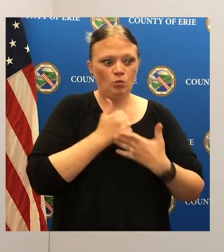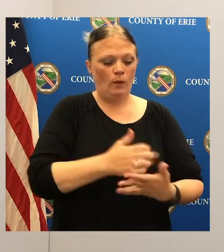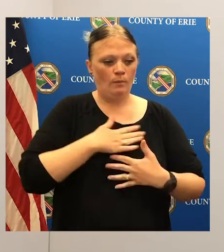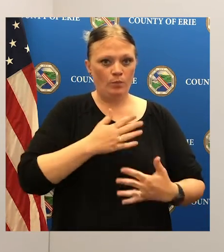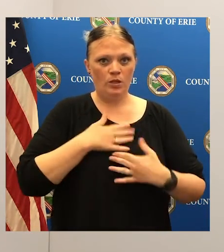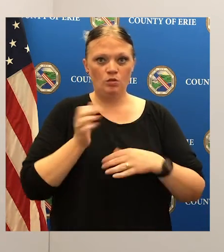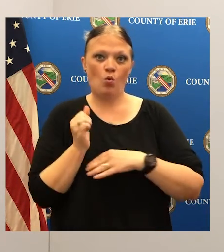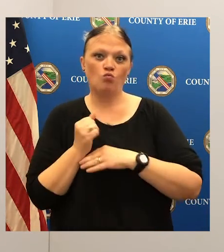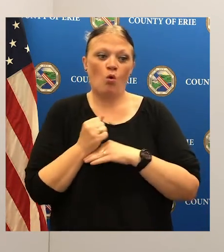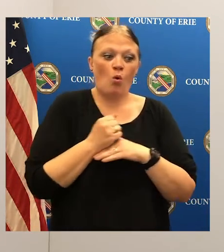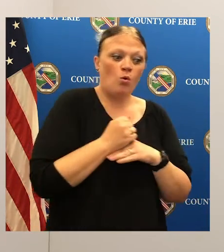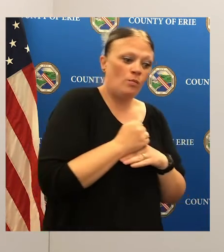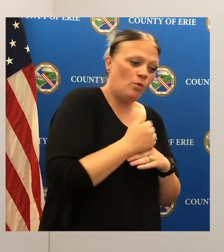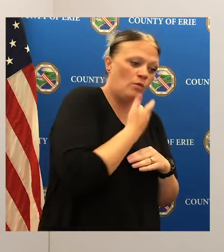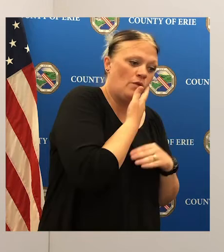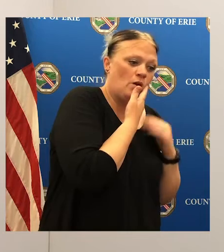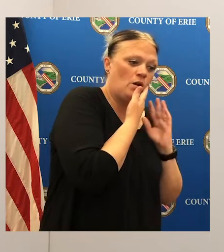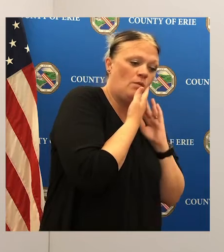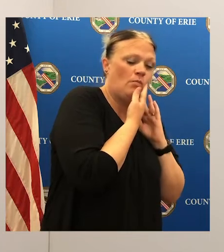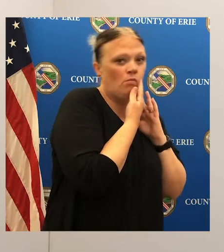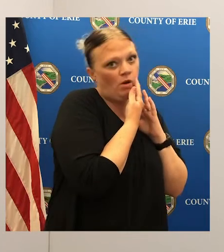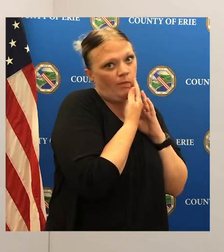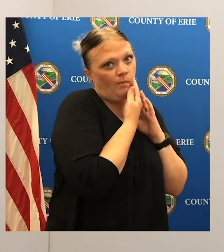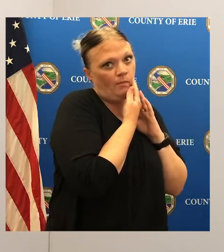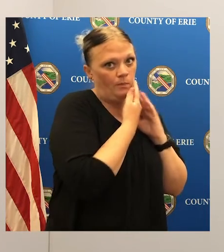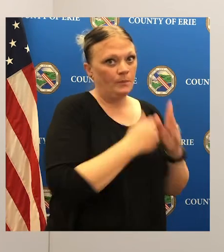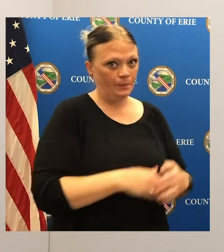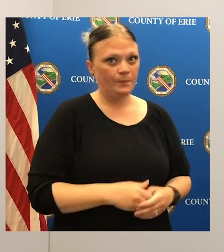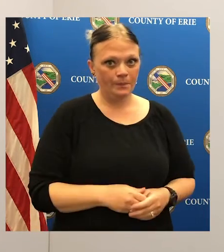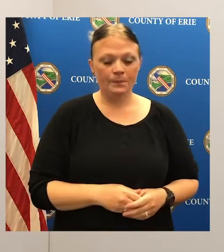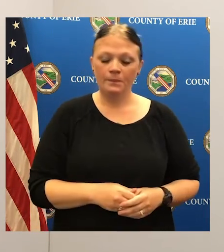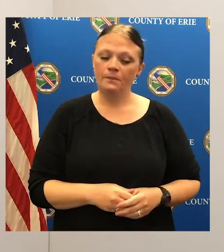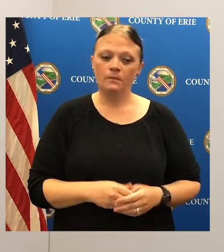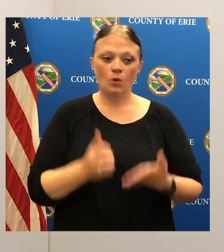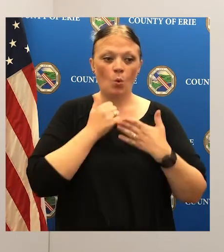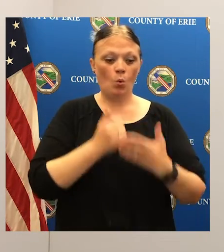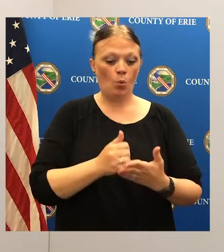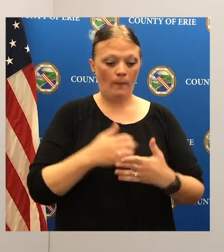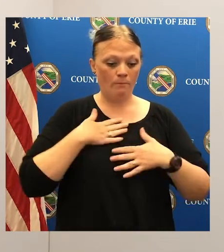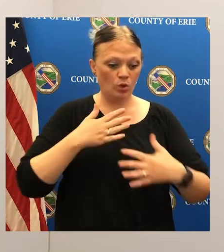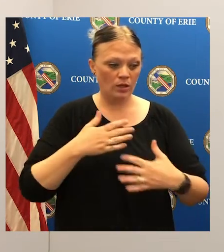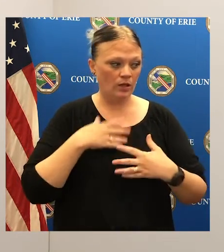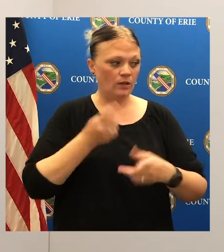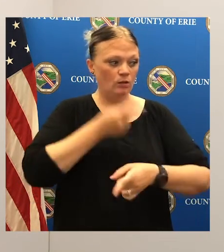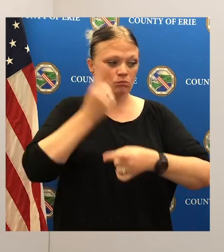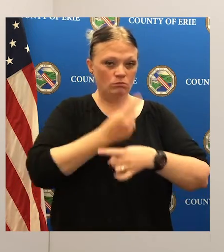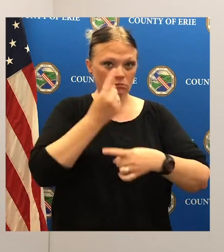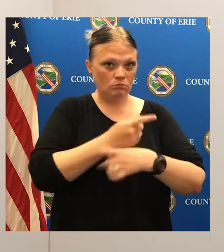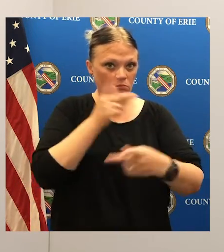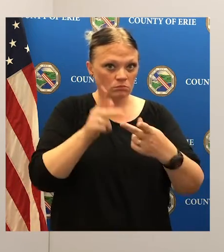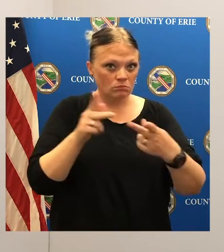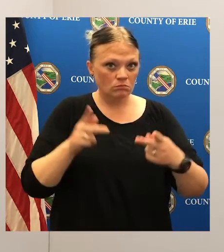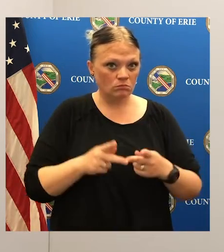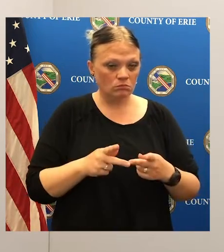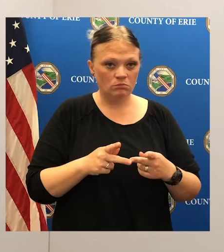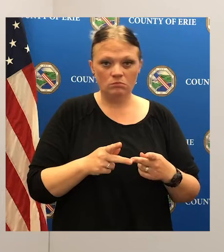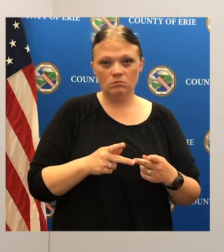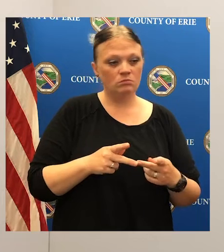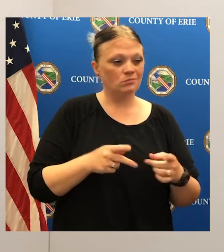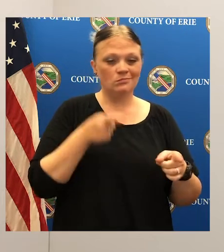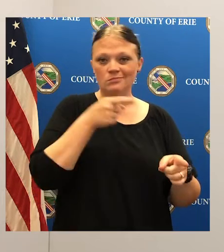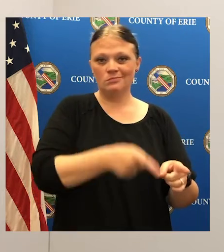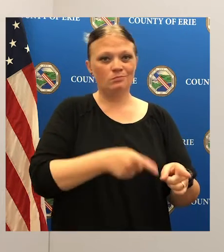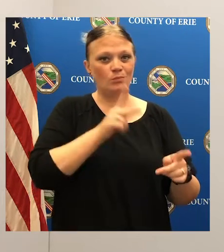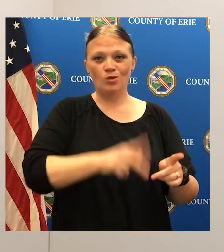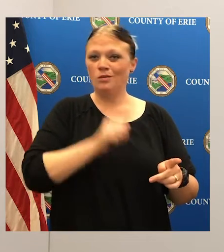them breathe. Don't let all your work go down the drain here. Get them breathing. Get them in a proper position. They're not